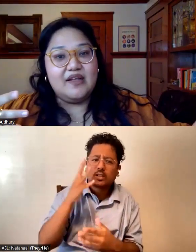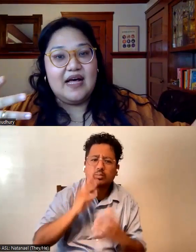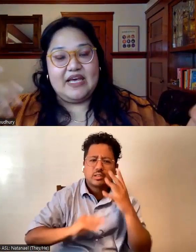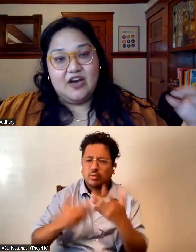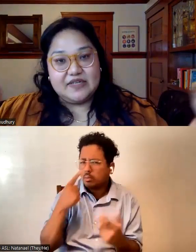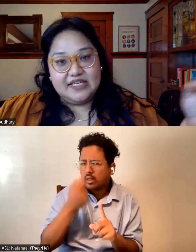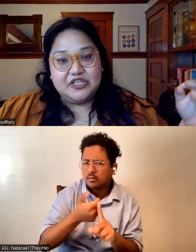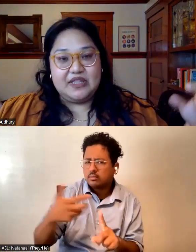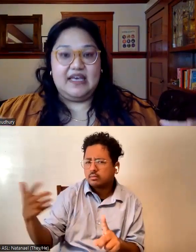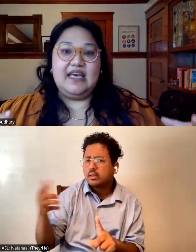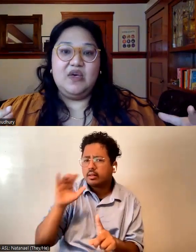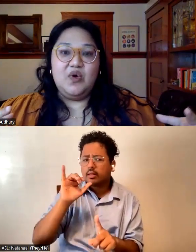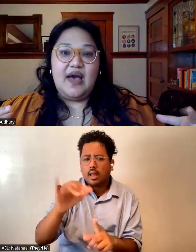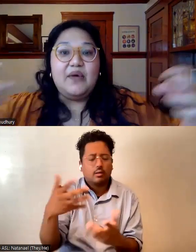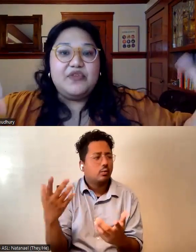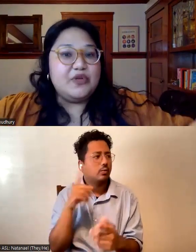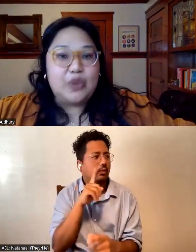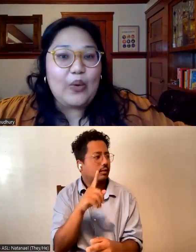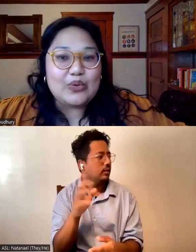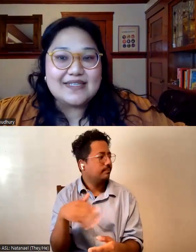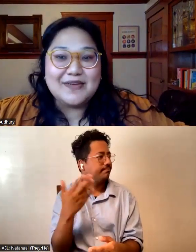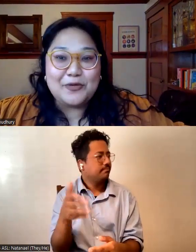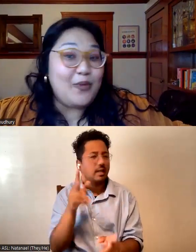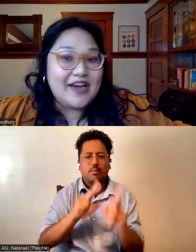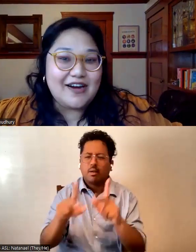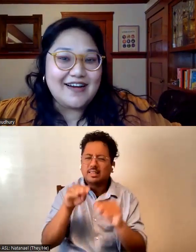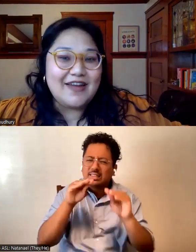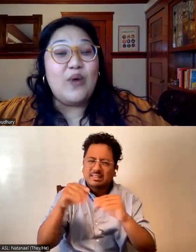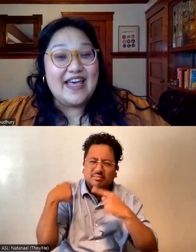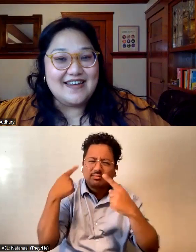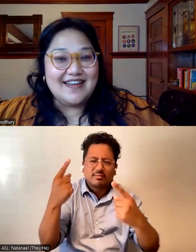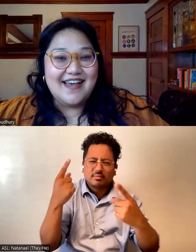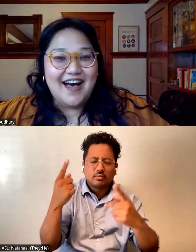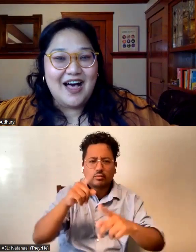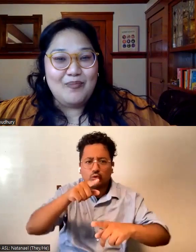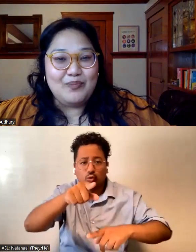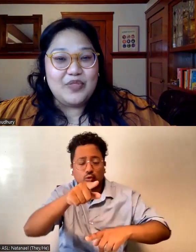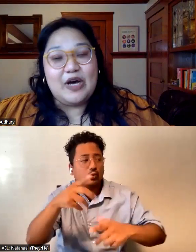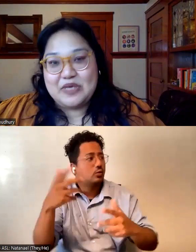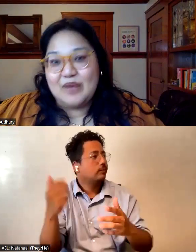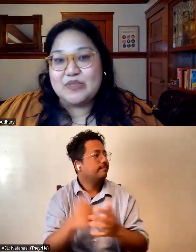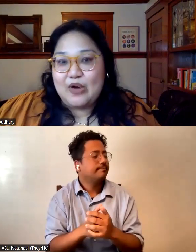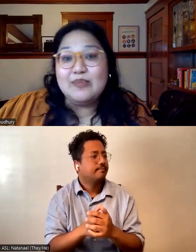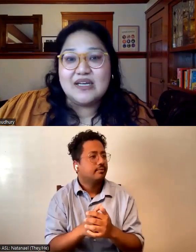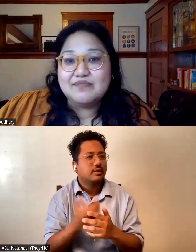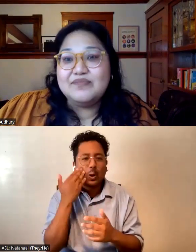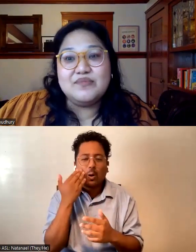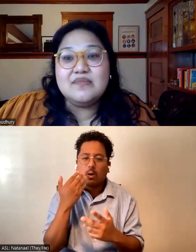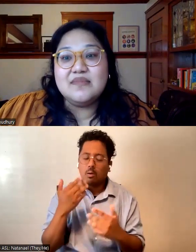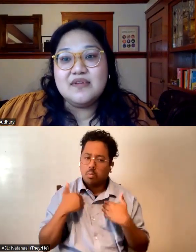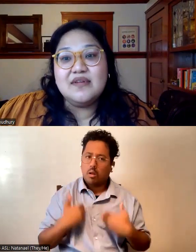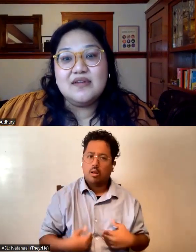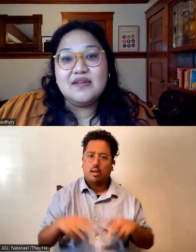up that conversation with like, how have you been told where and when the body becomes a problem?